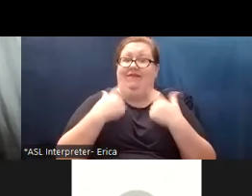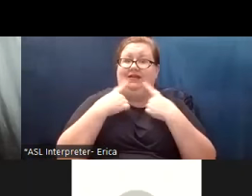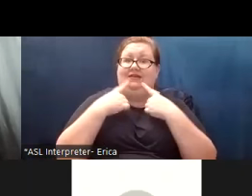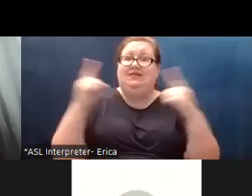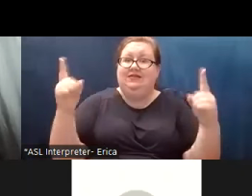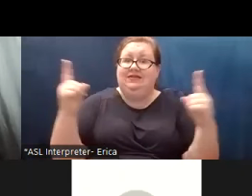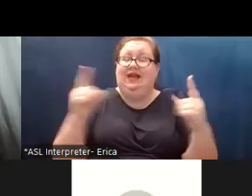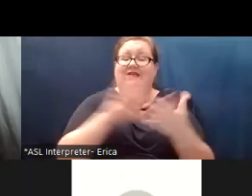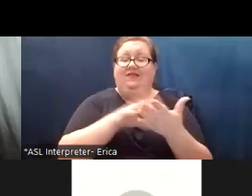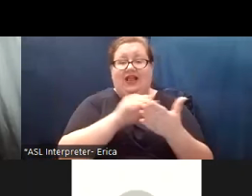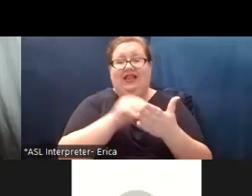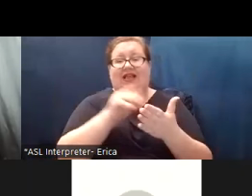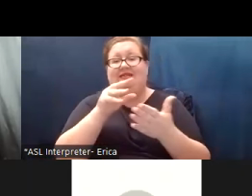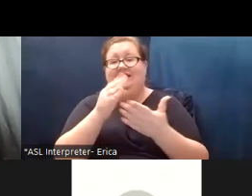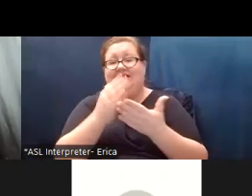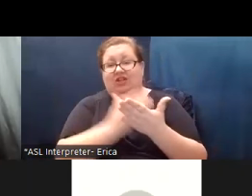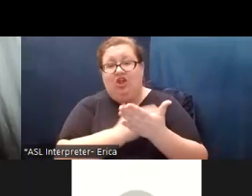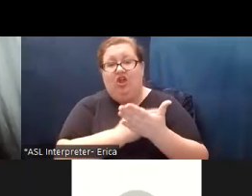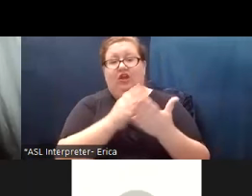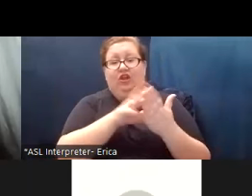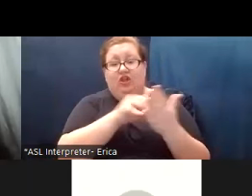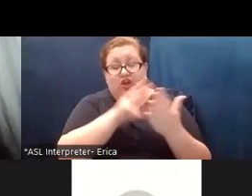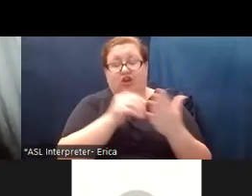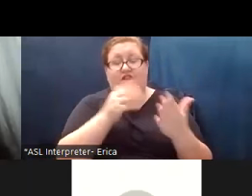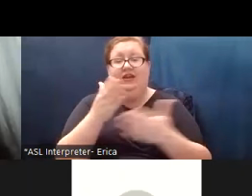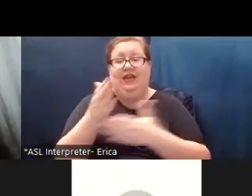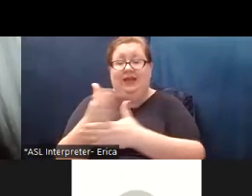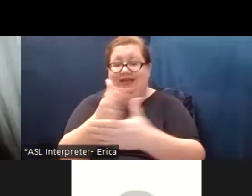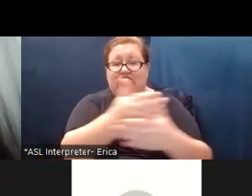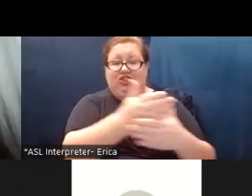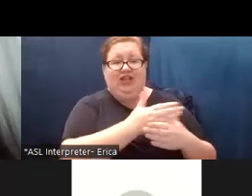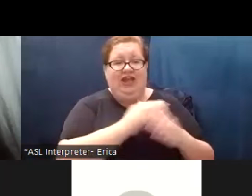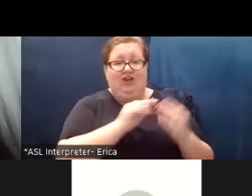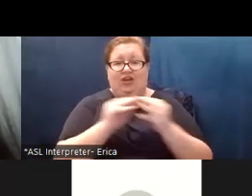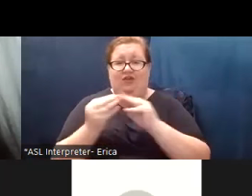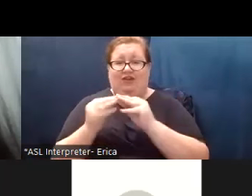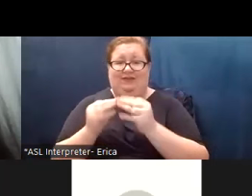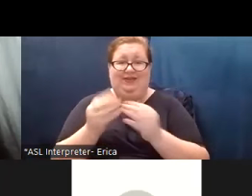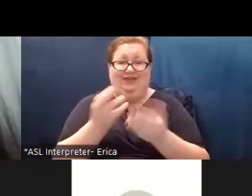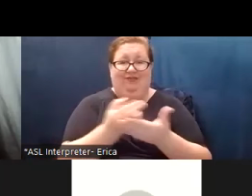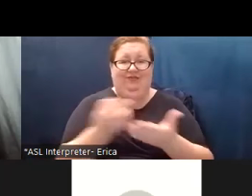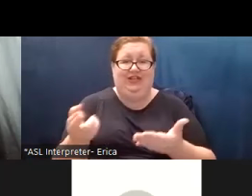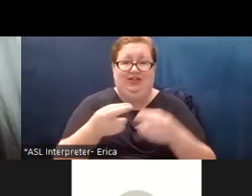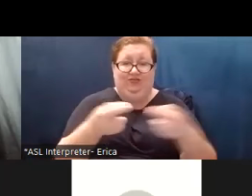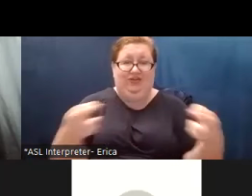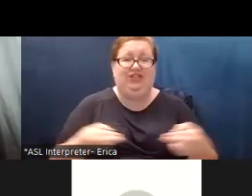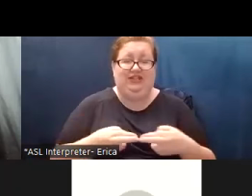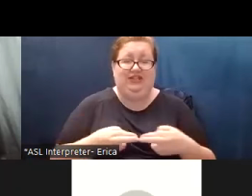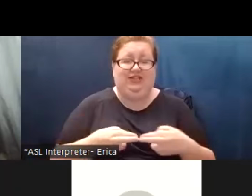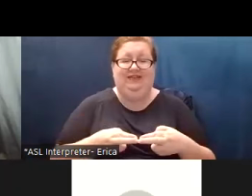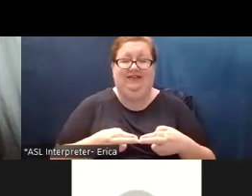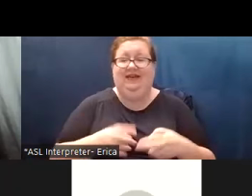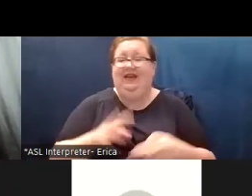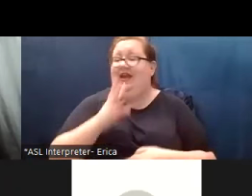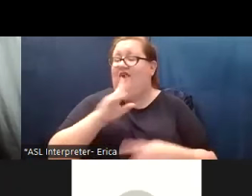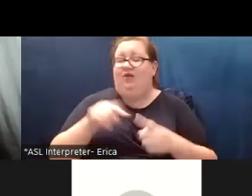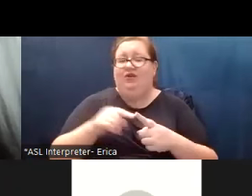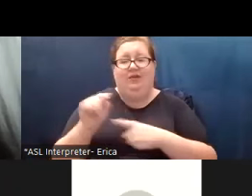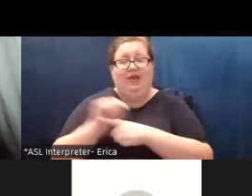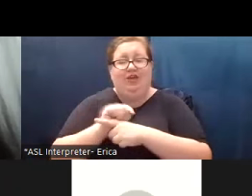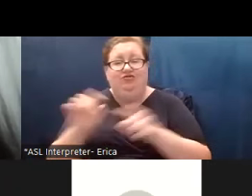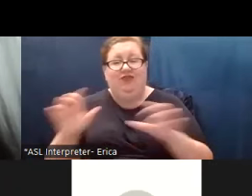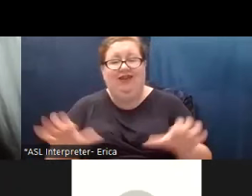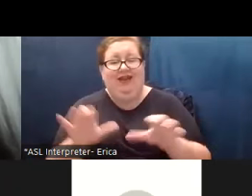lessons learned on resiliency planning being shared across municipalities within the region. We've also talked about a training exercise with